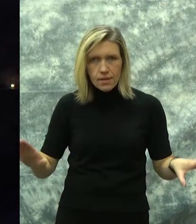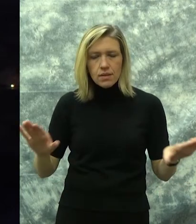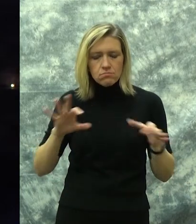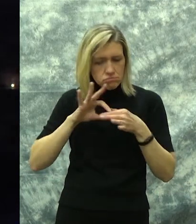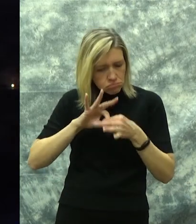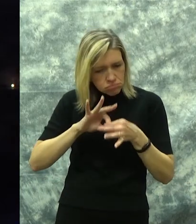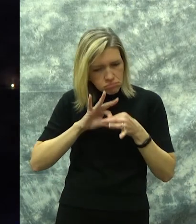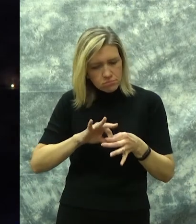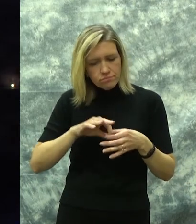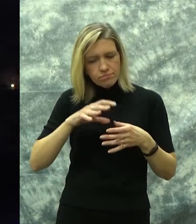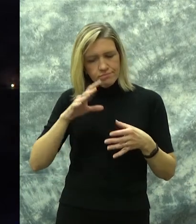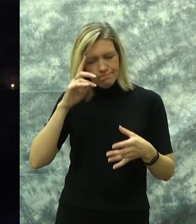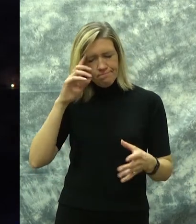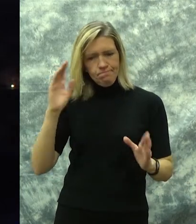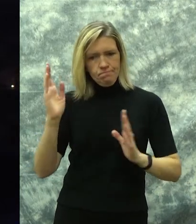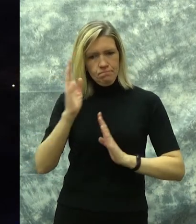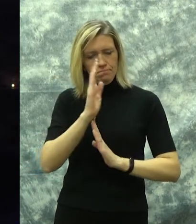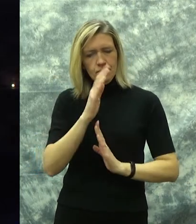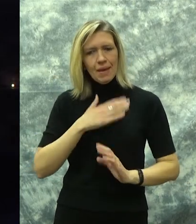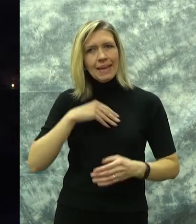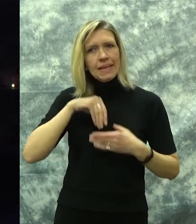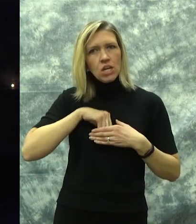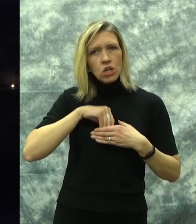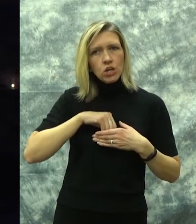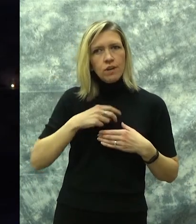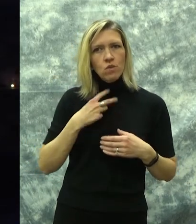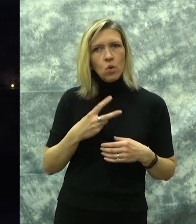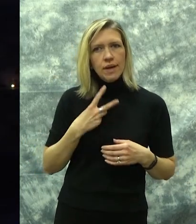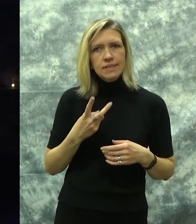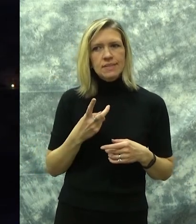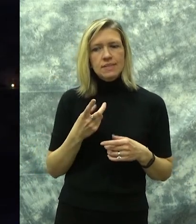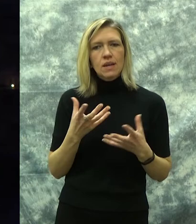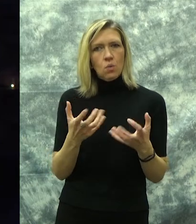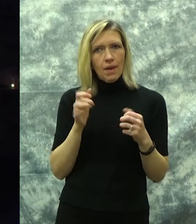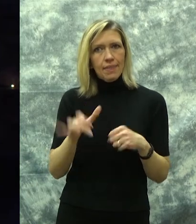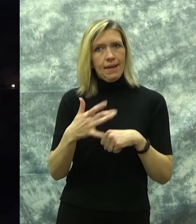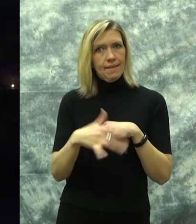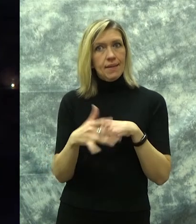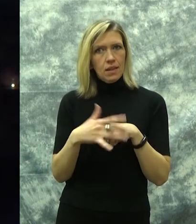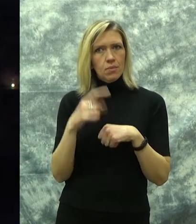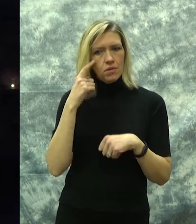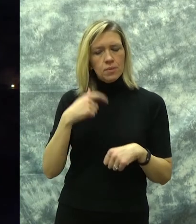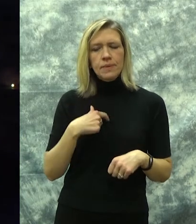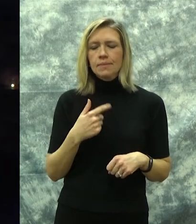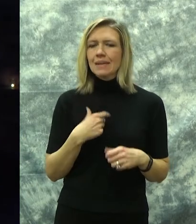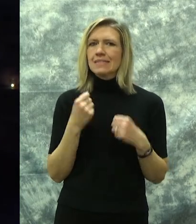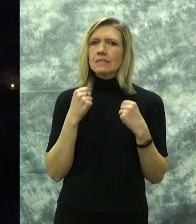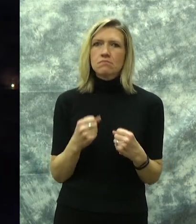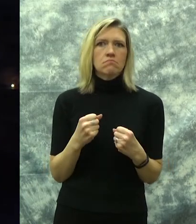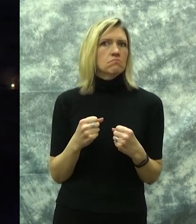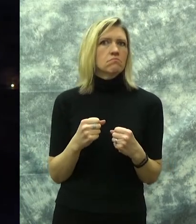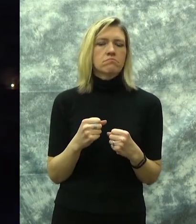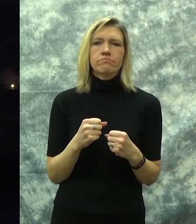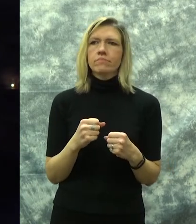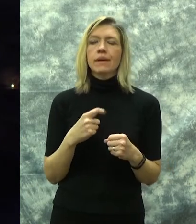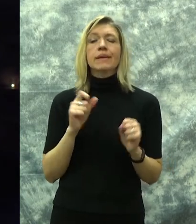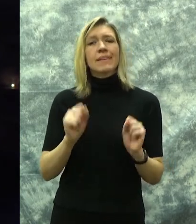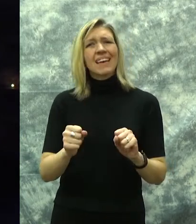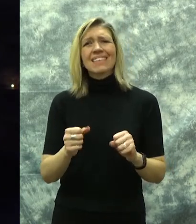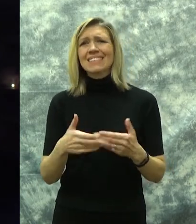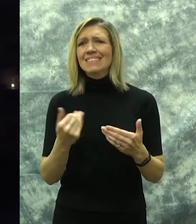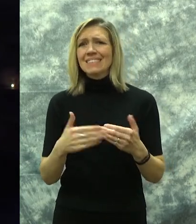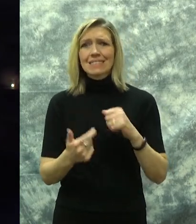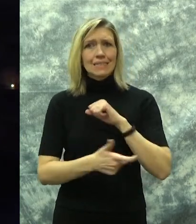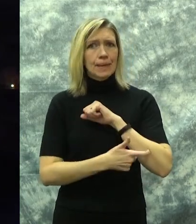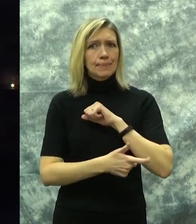it's available to me as my deepest and most profound security. Because we can get so tempted to believe